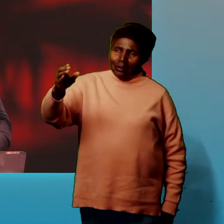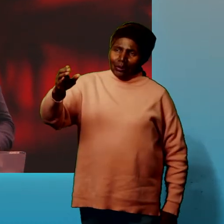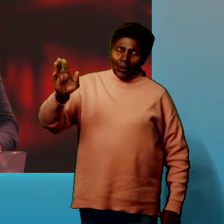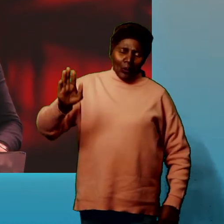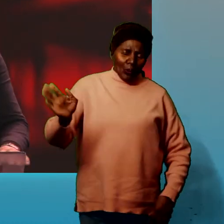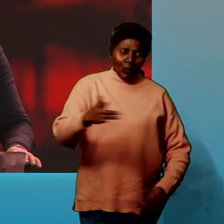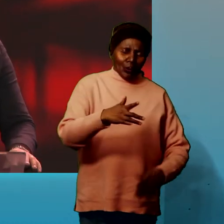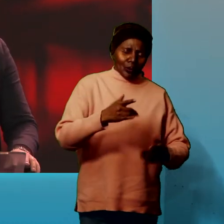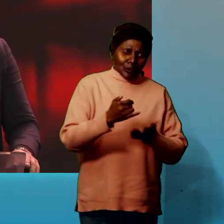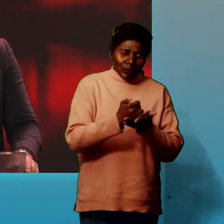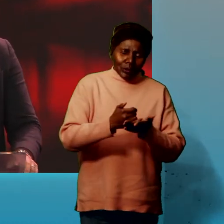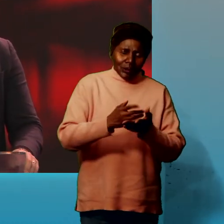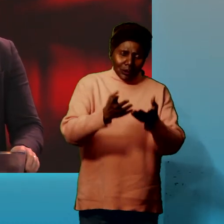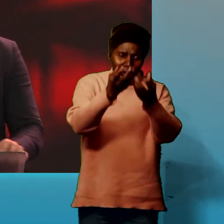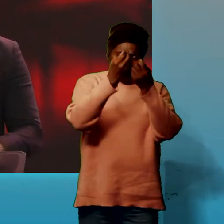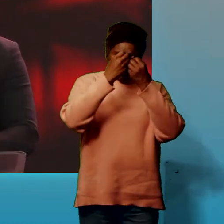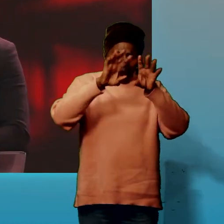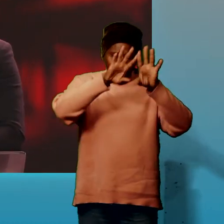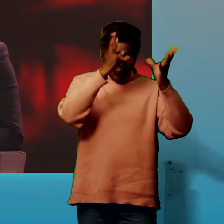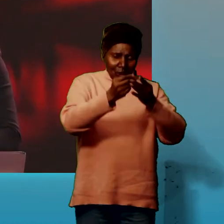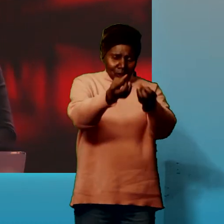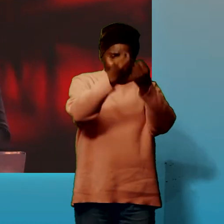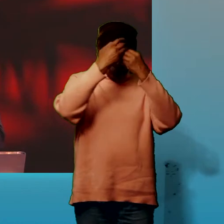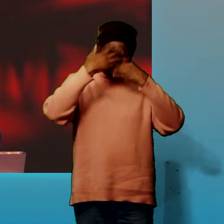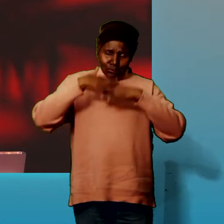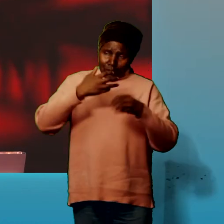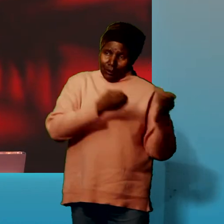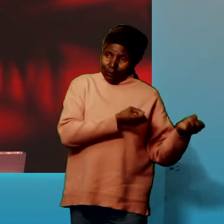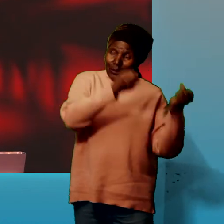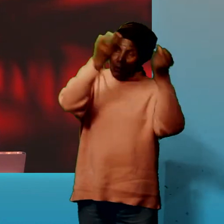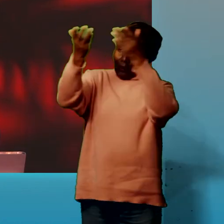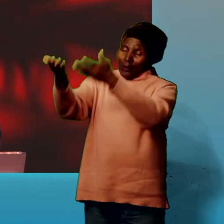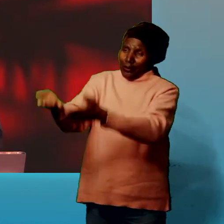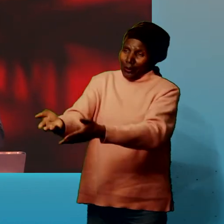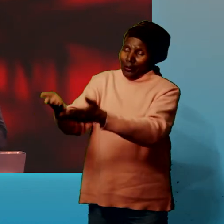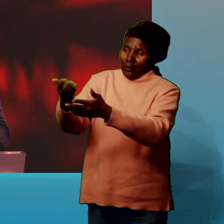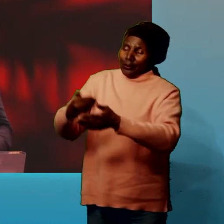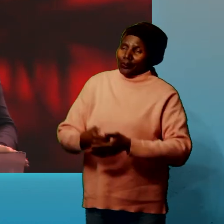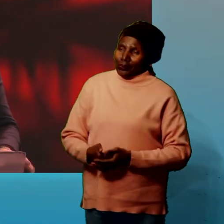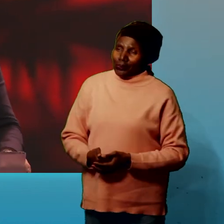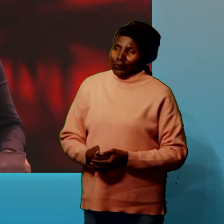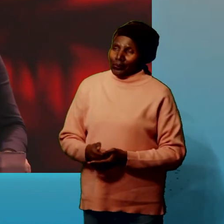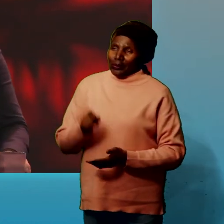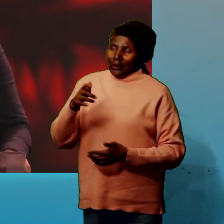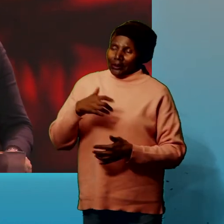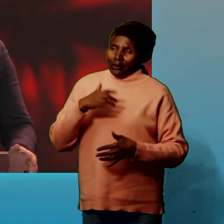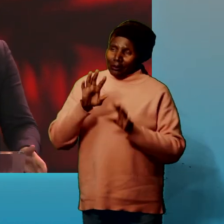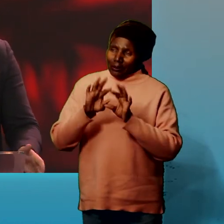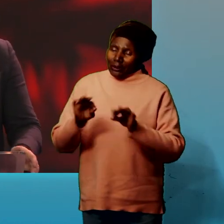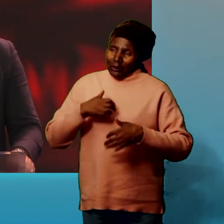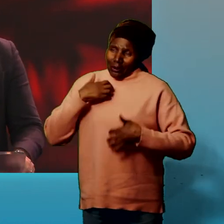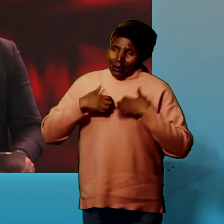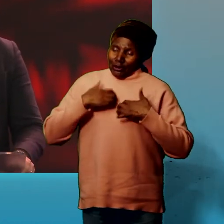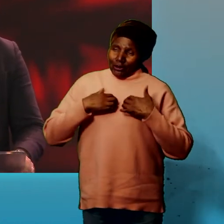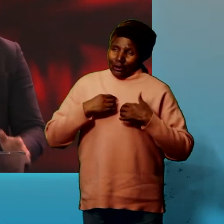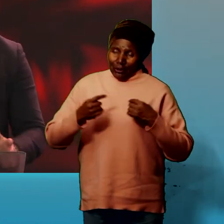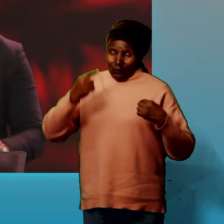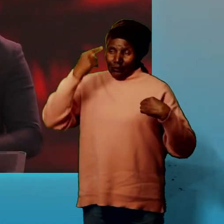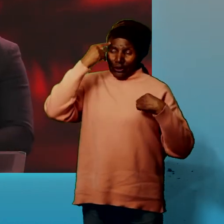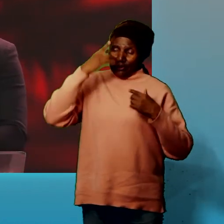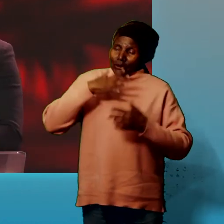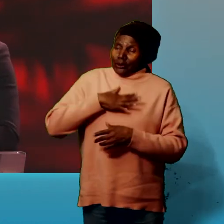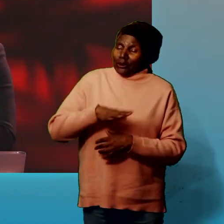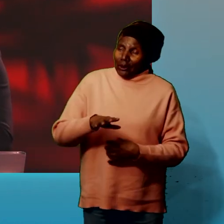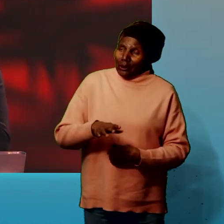He embraced it with consummate ease, with passion, conviction,